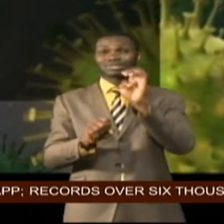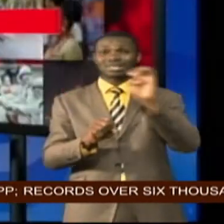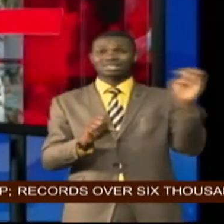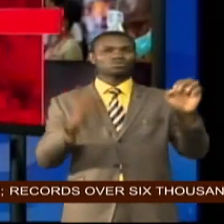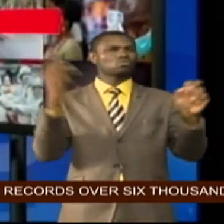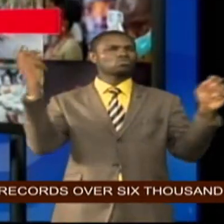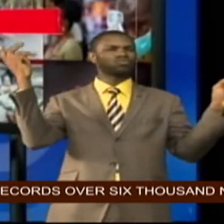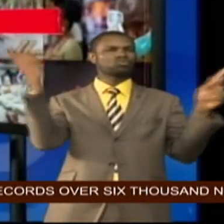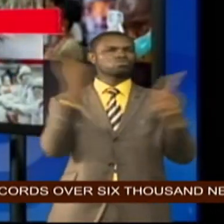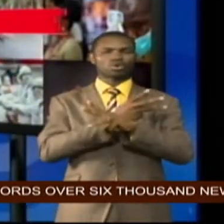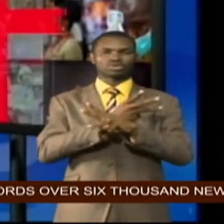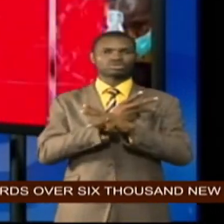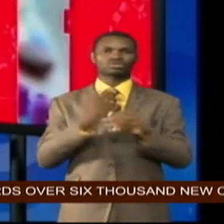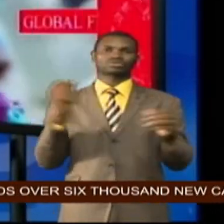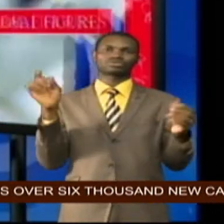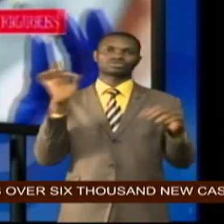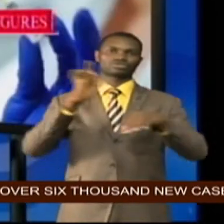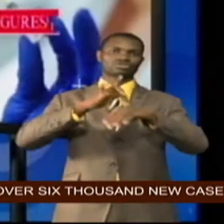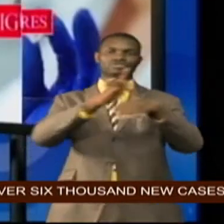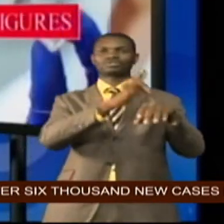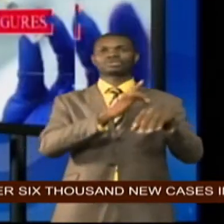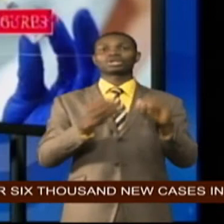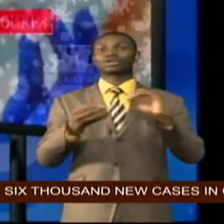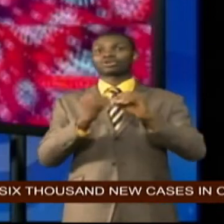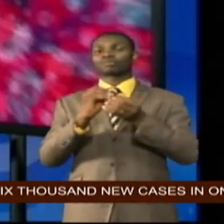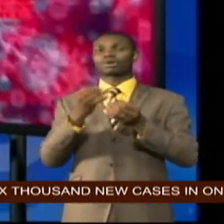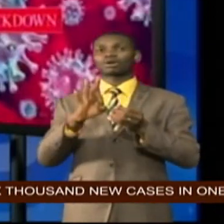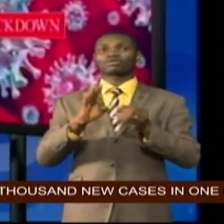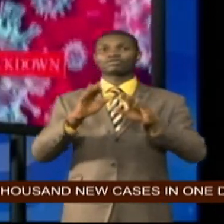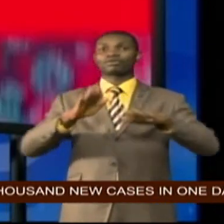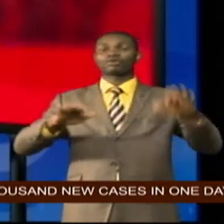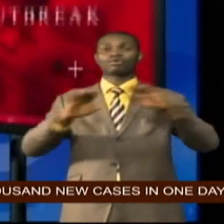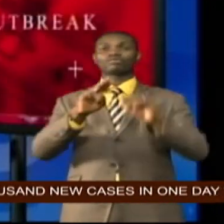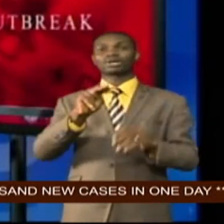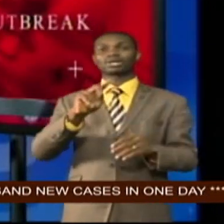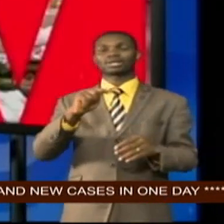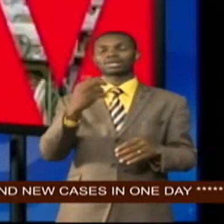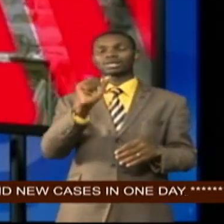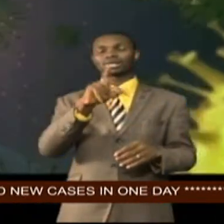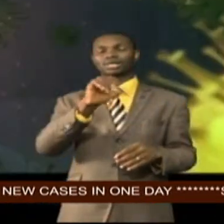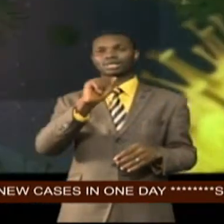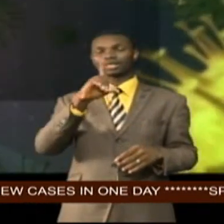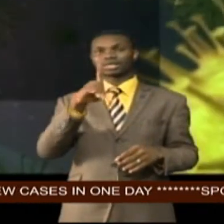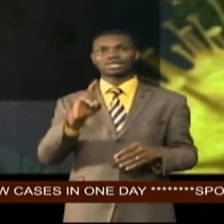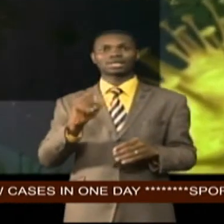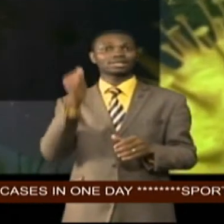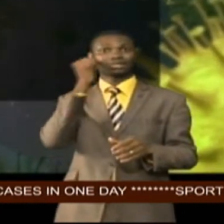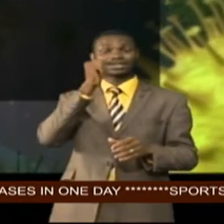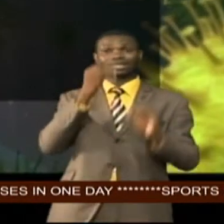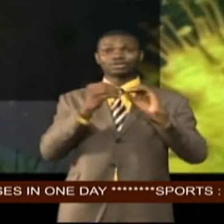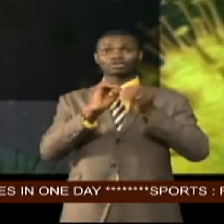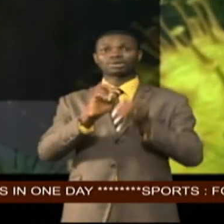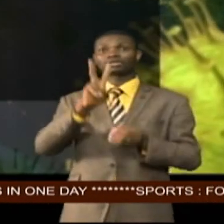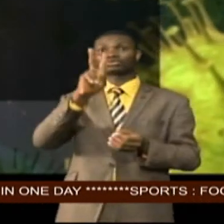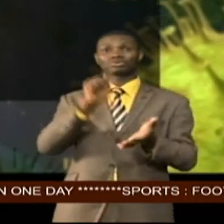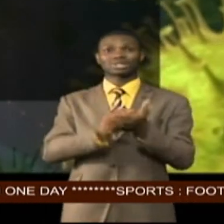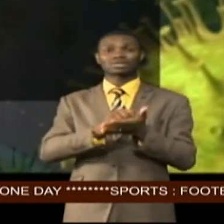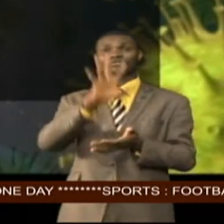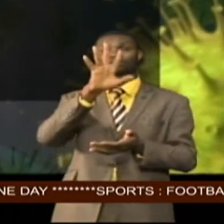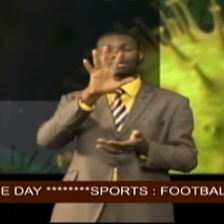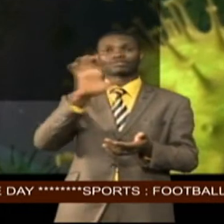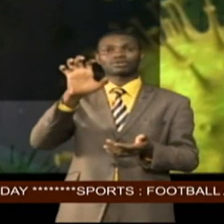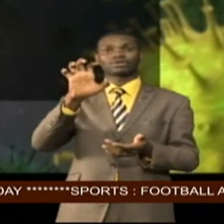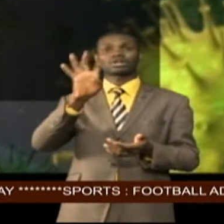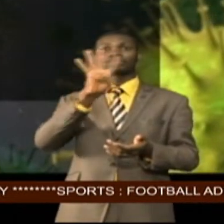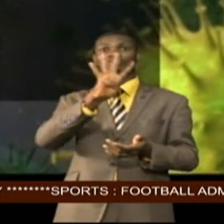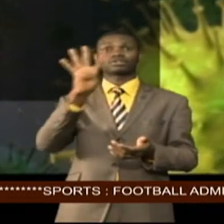hit. Meanwhile, the number of new coronavirus cases in the Netherlands has hit a daily record of 2,544